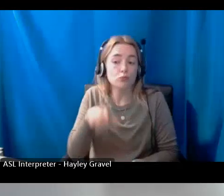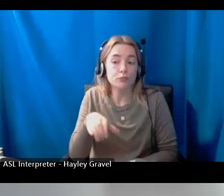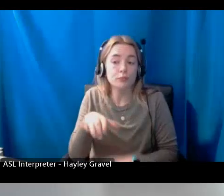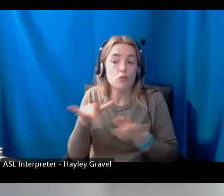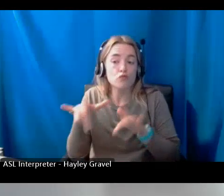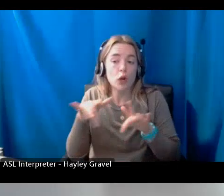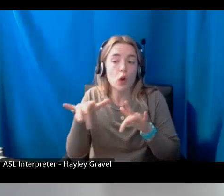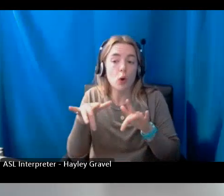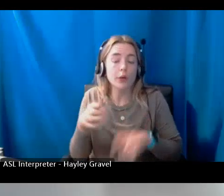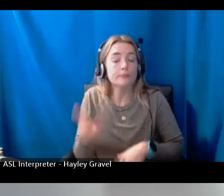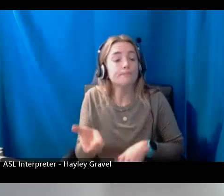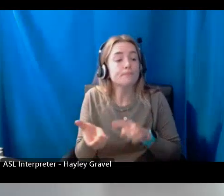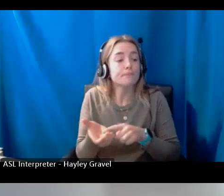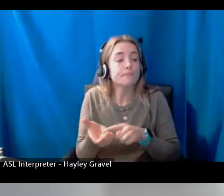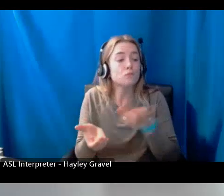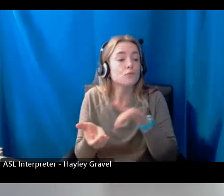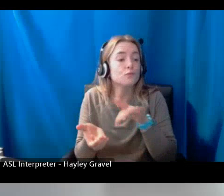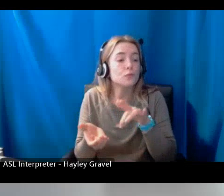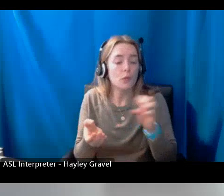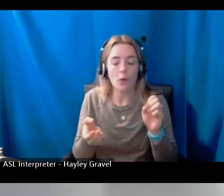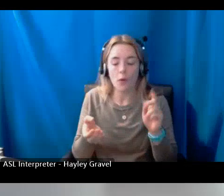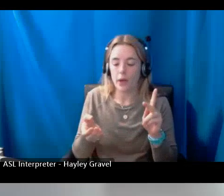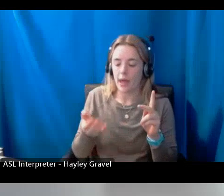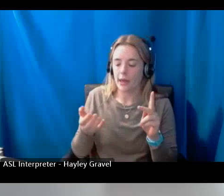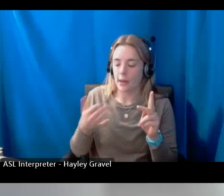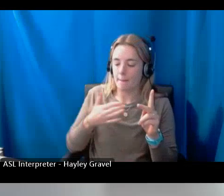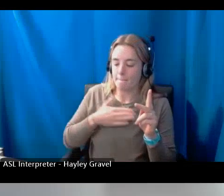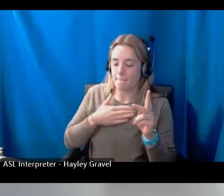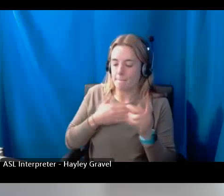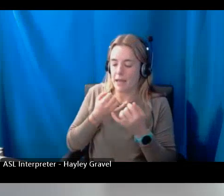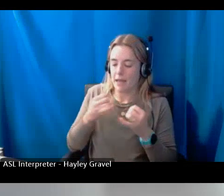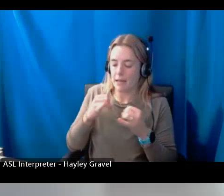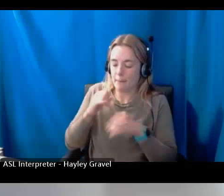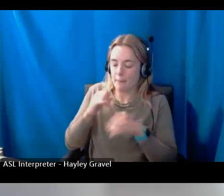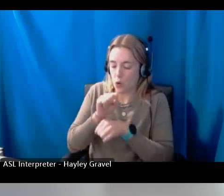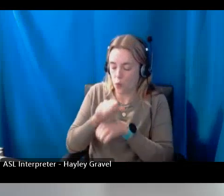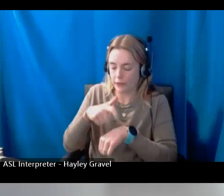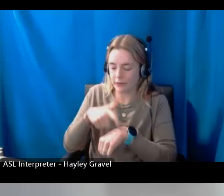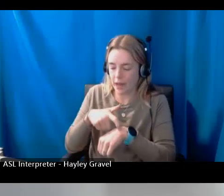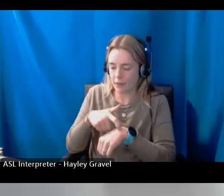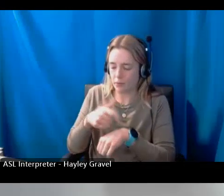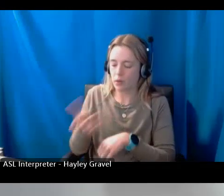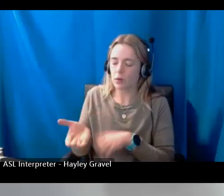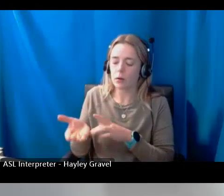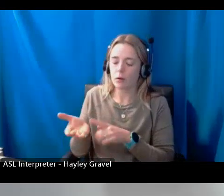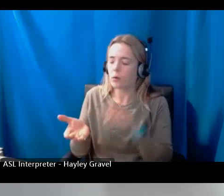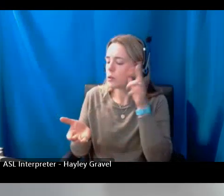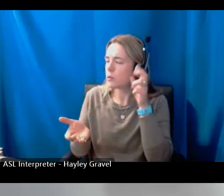to figure out, okay, what can I take from that recording that I can insert into my lit review?